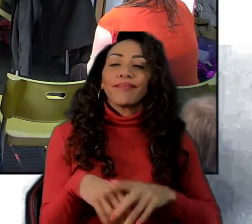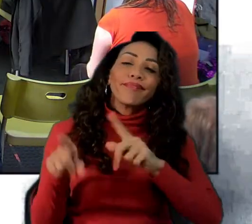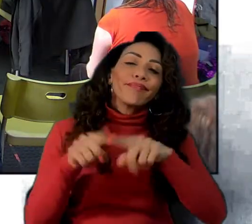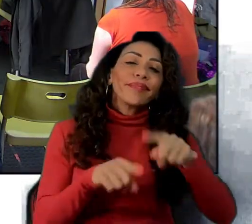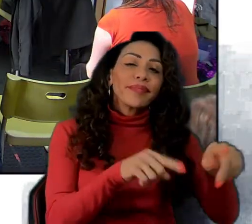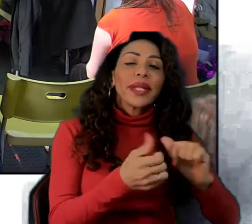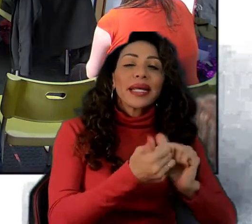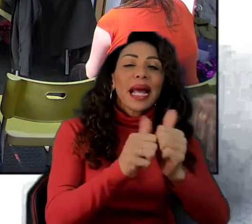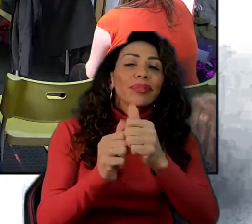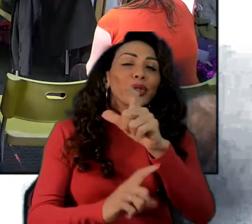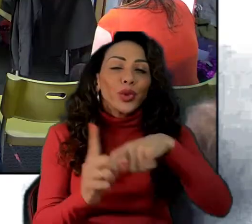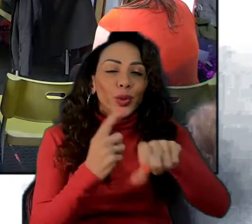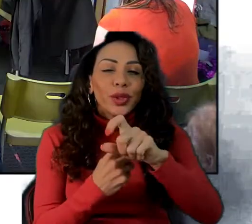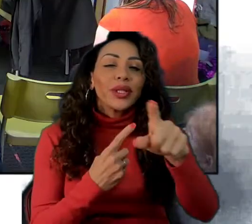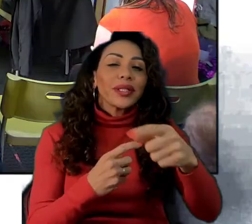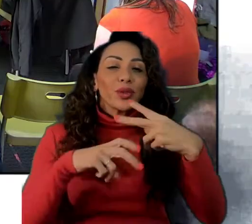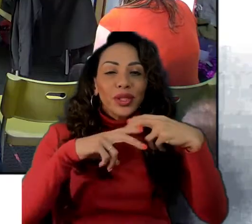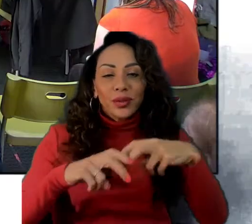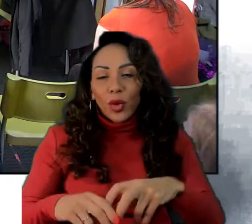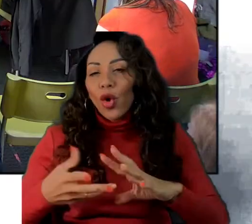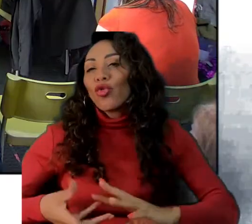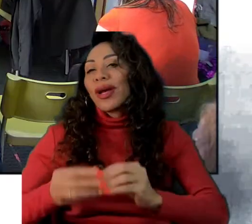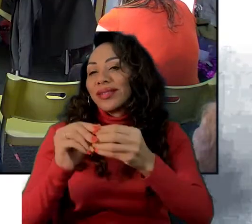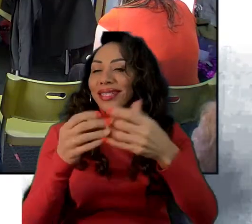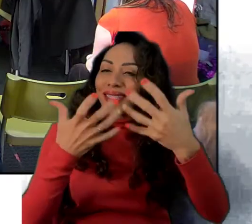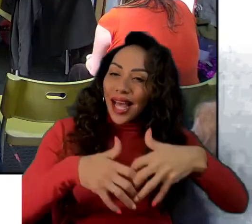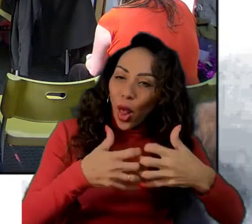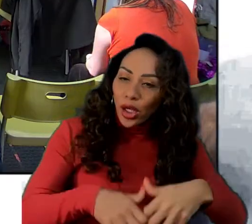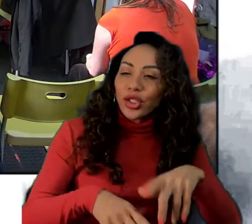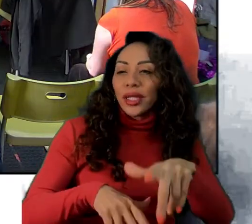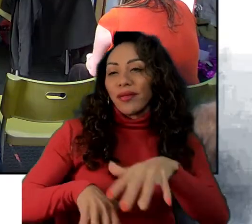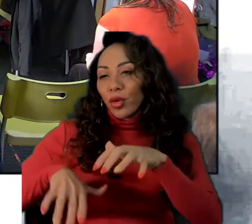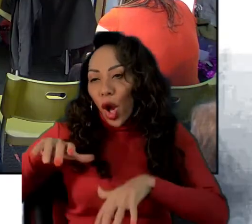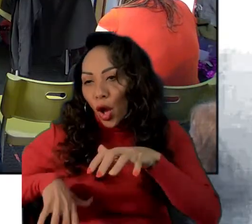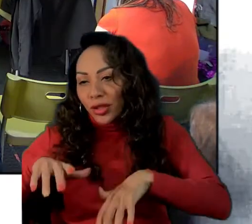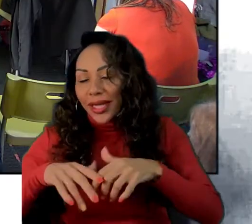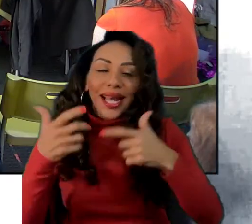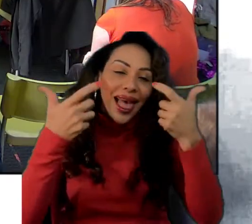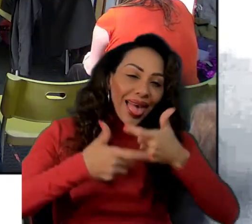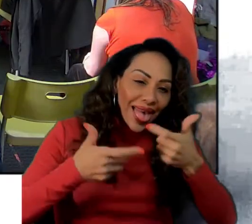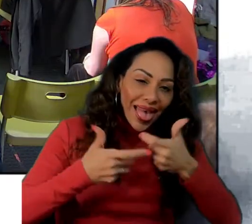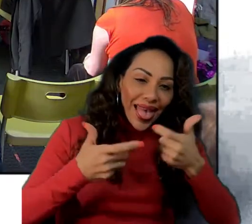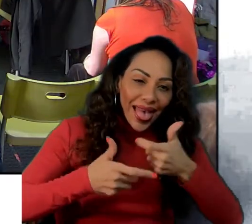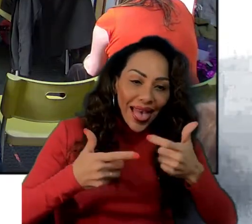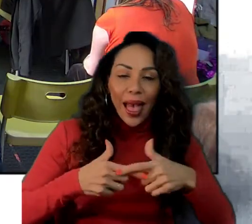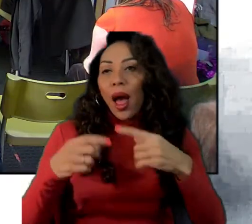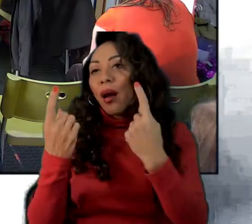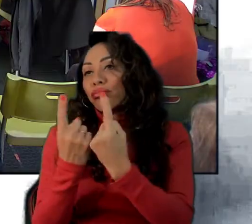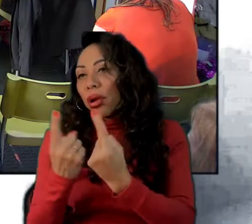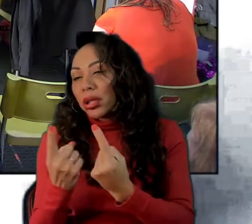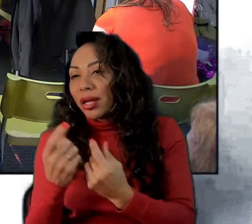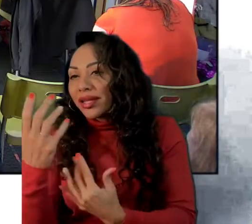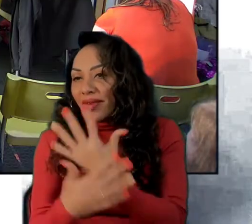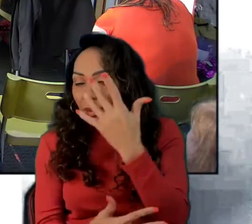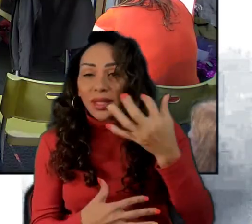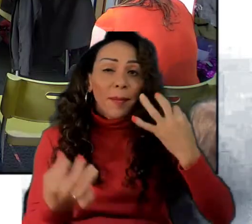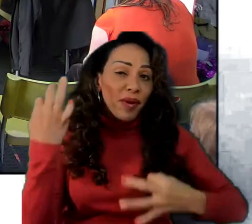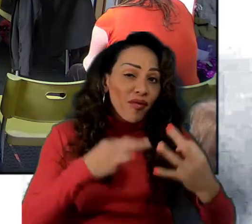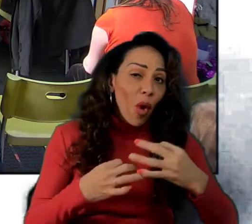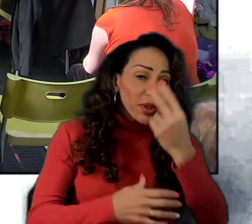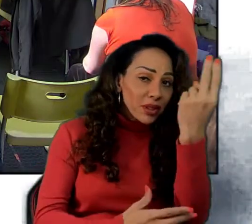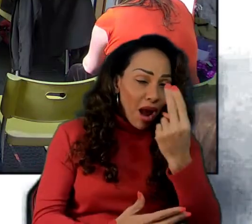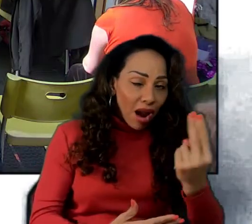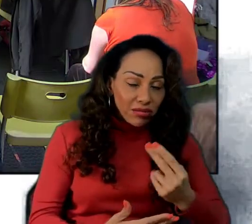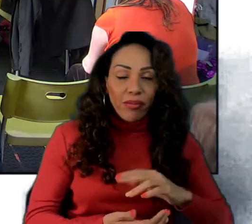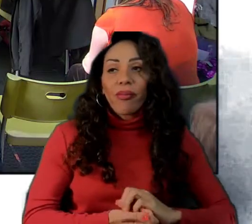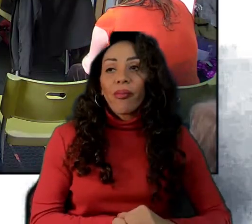collaborative community exploring creativity and technology, everything from comedy to coding and product development to performance art. And we're